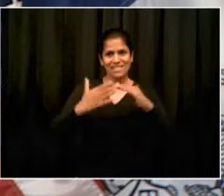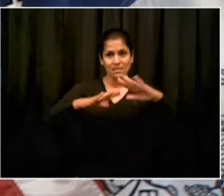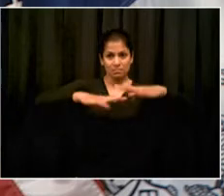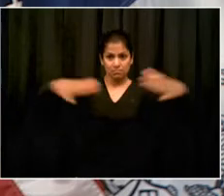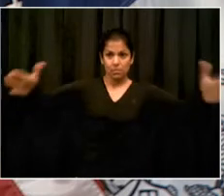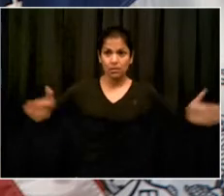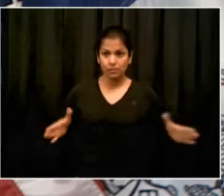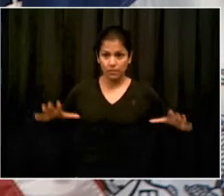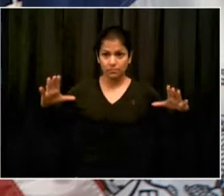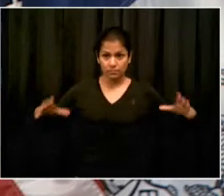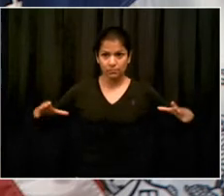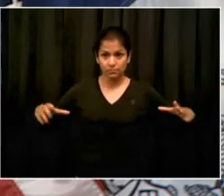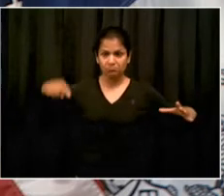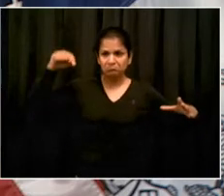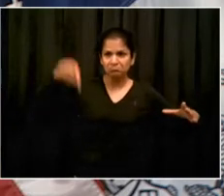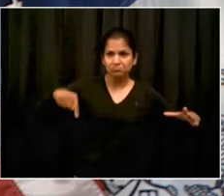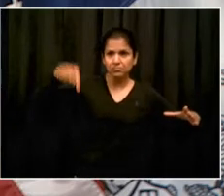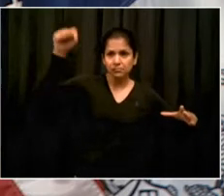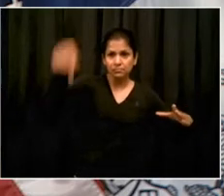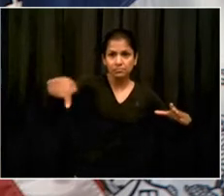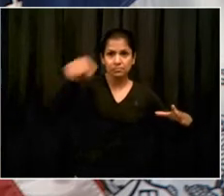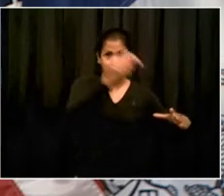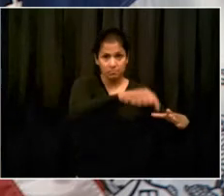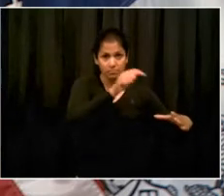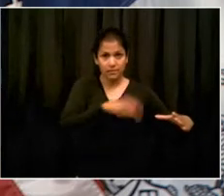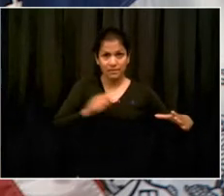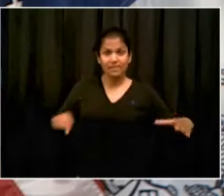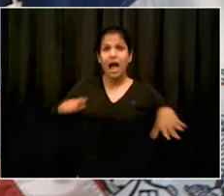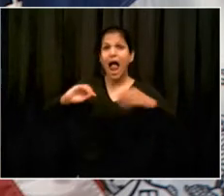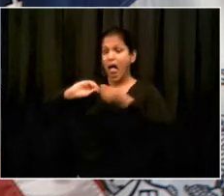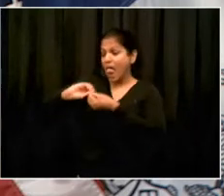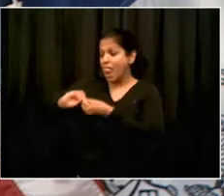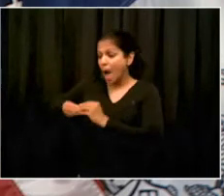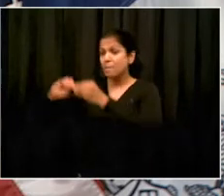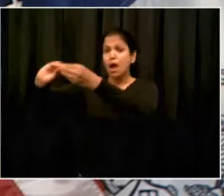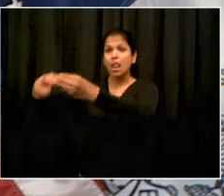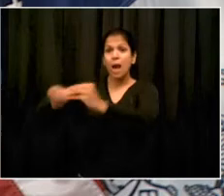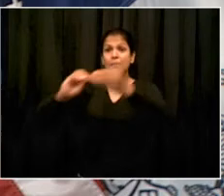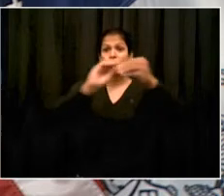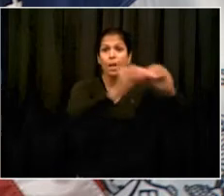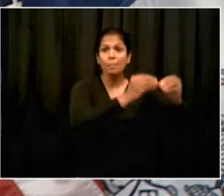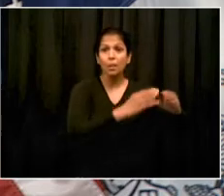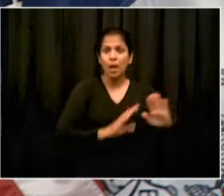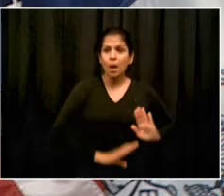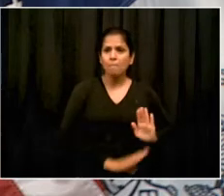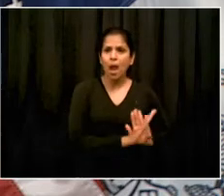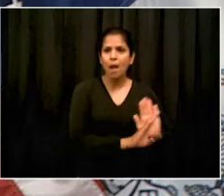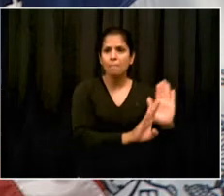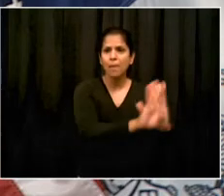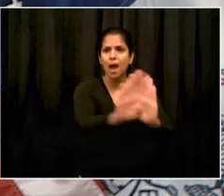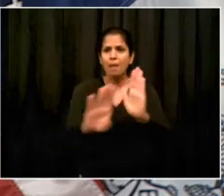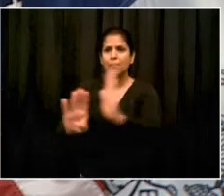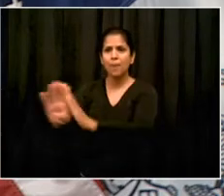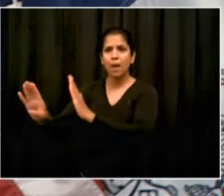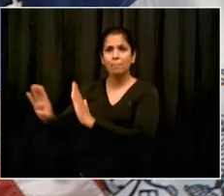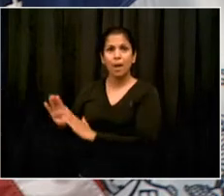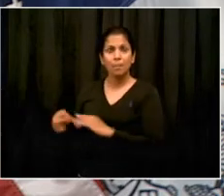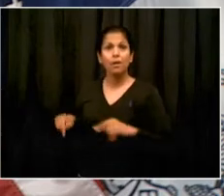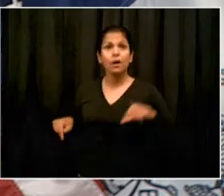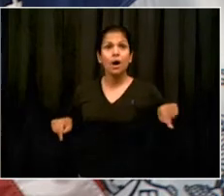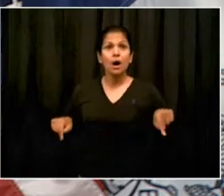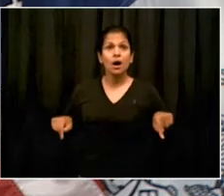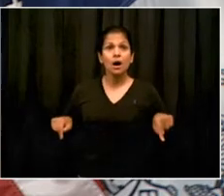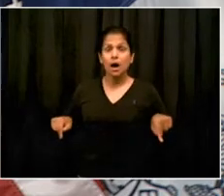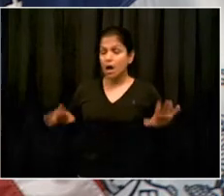not seeing an uptick in cases in the schools in those zip codes. So we obviously have the ability to look carefully at